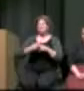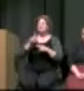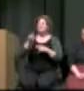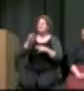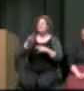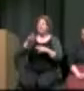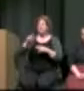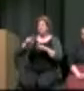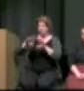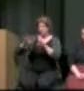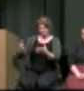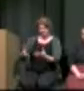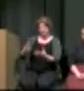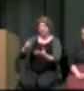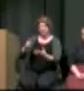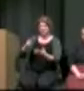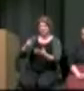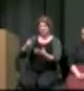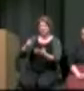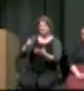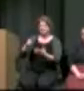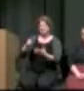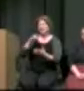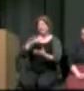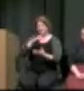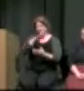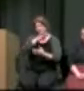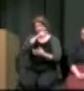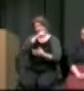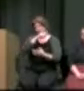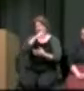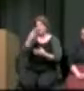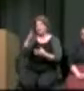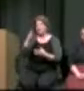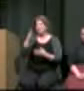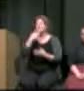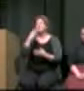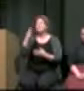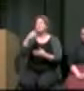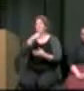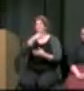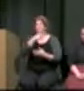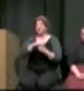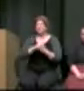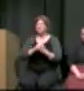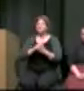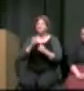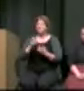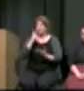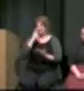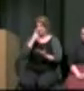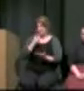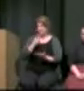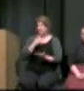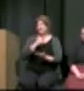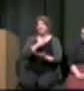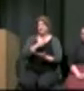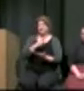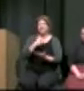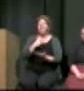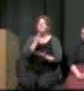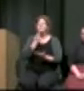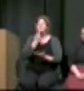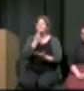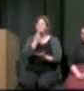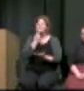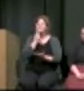dam pool itself, and that's just the area that's in blue. And you can kind of see there's like that little